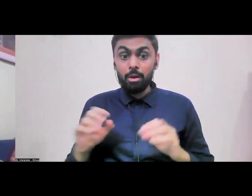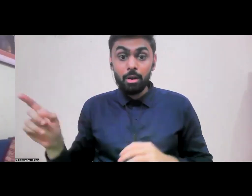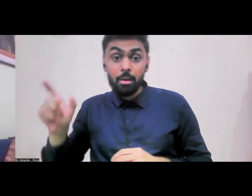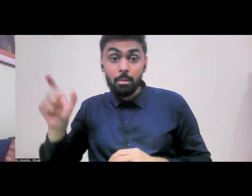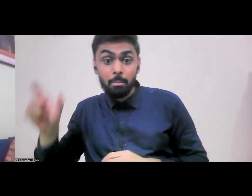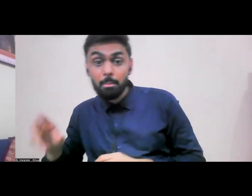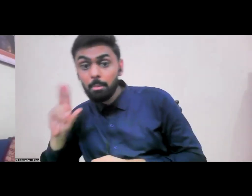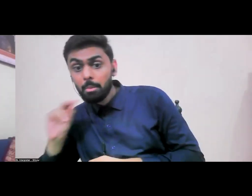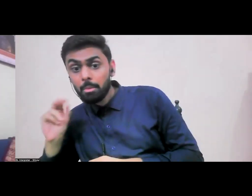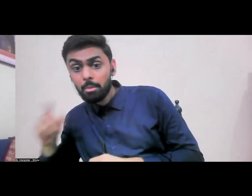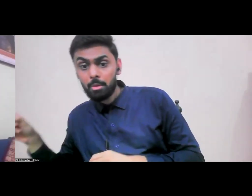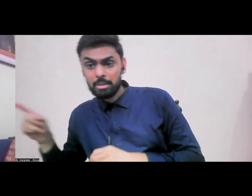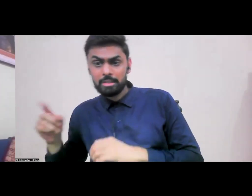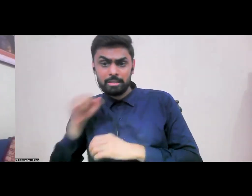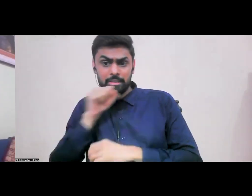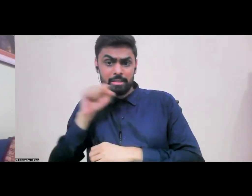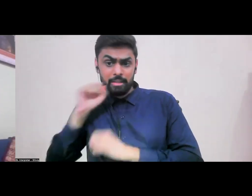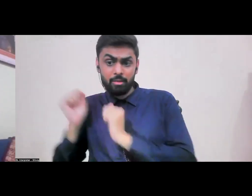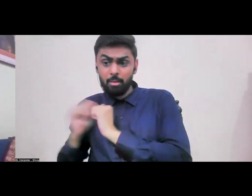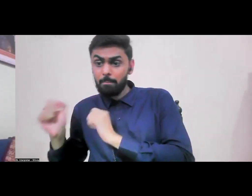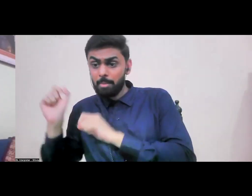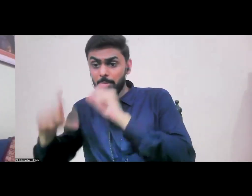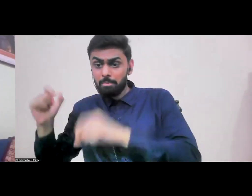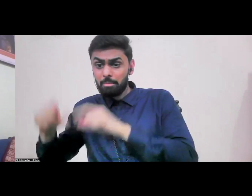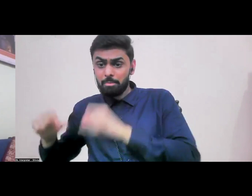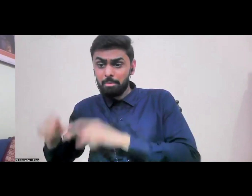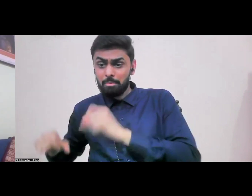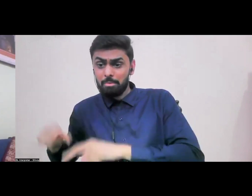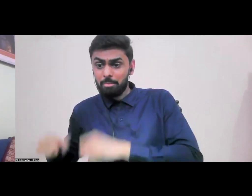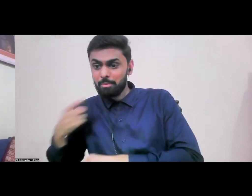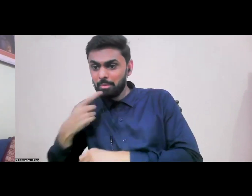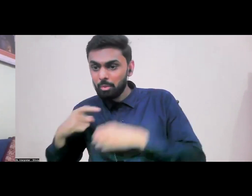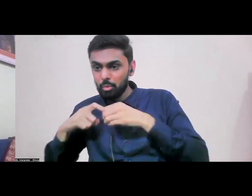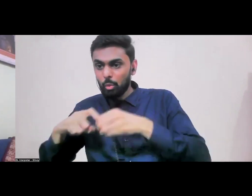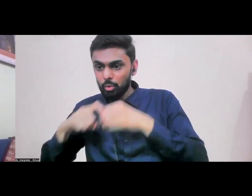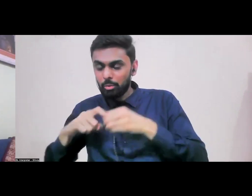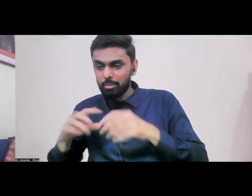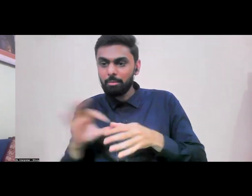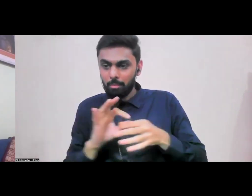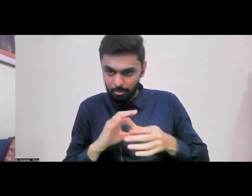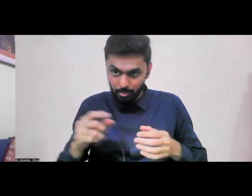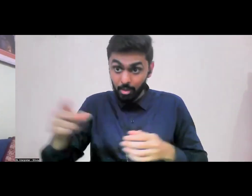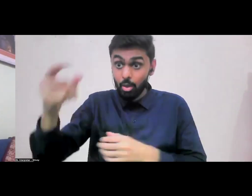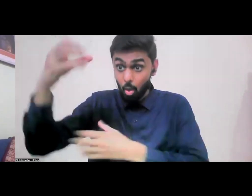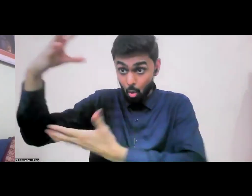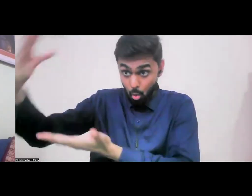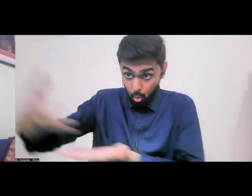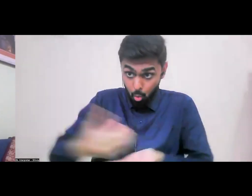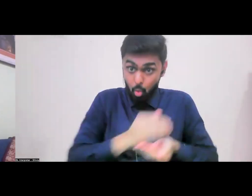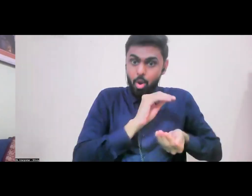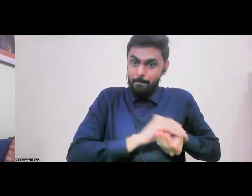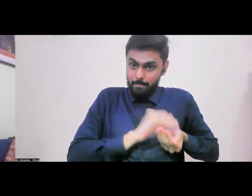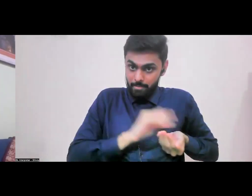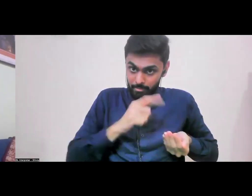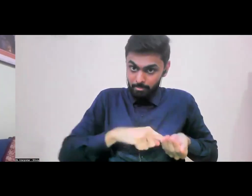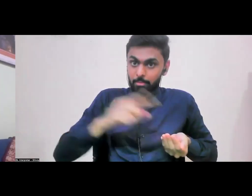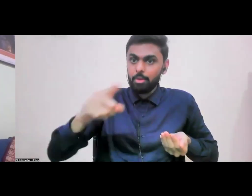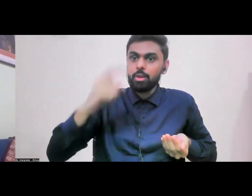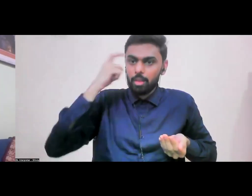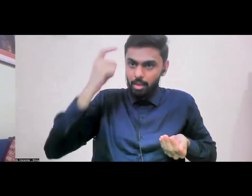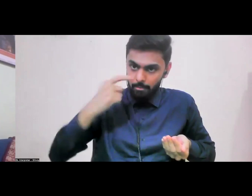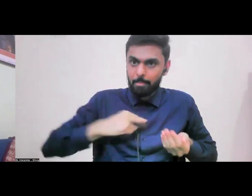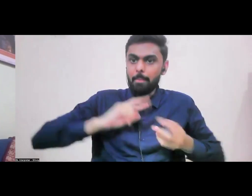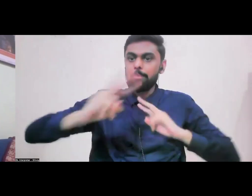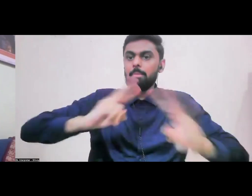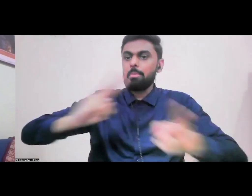are a lot of comments also people have shared on some of the questions as well. We will get back to you with all your thoughts and all of that. Thank